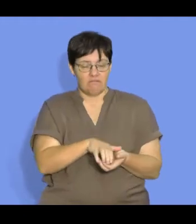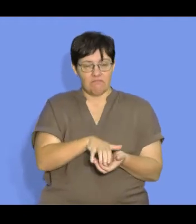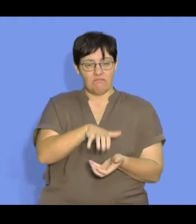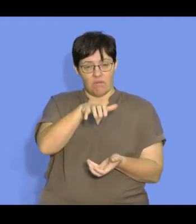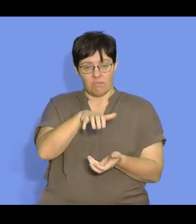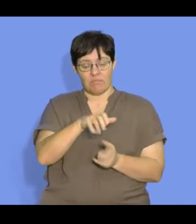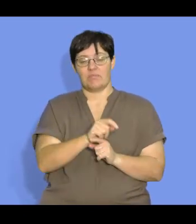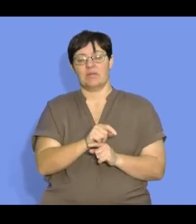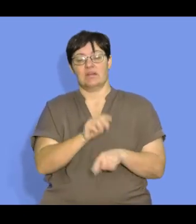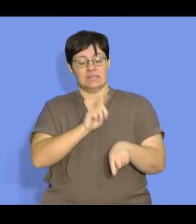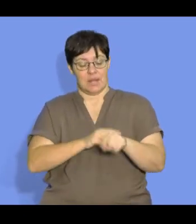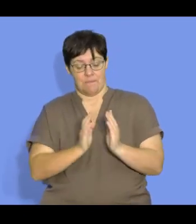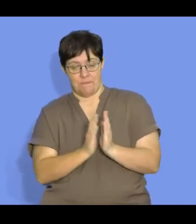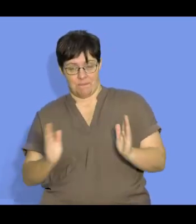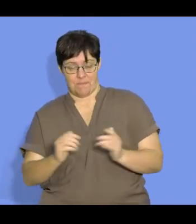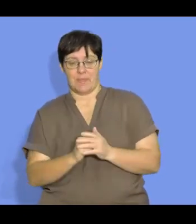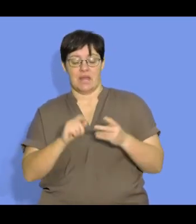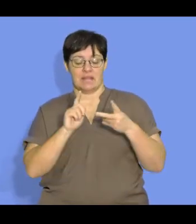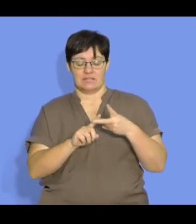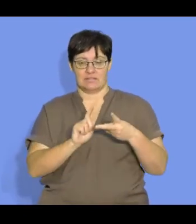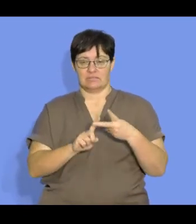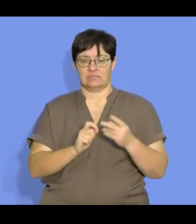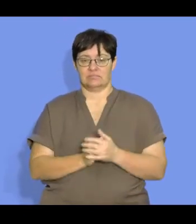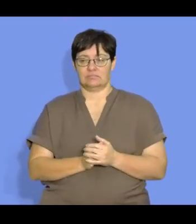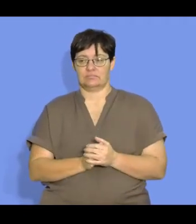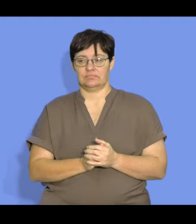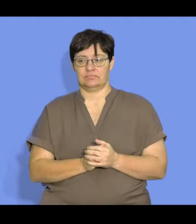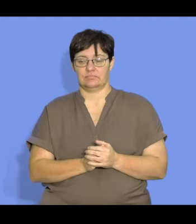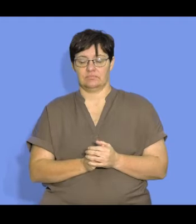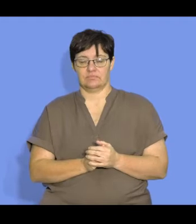time graph, and we looked at the